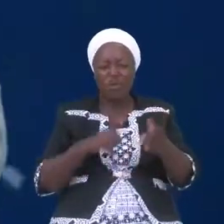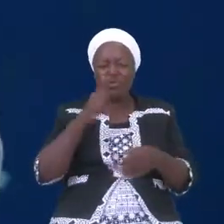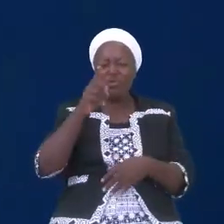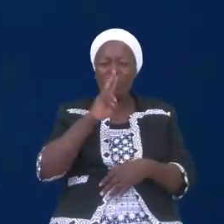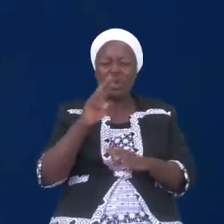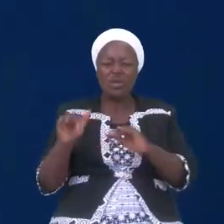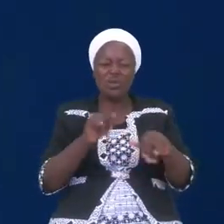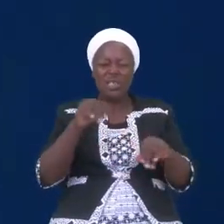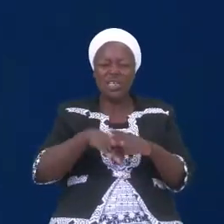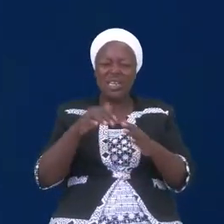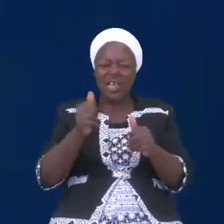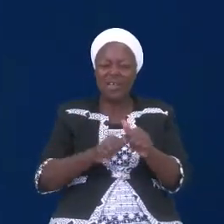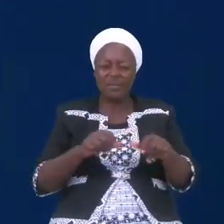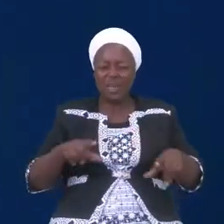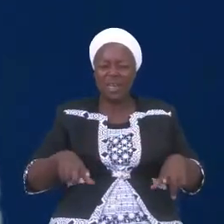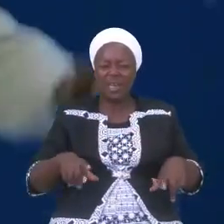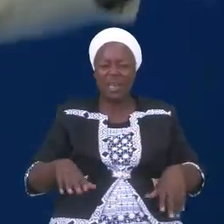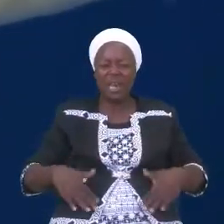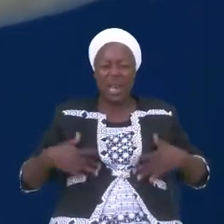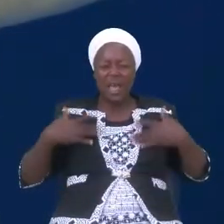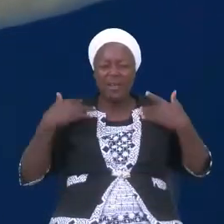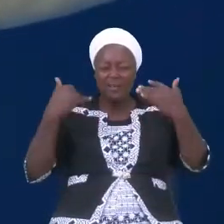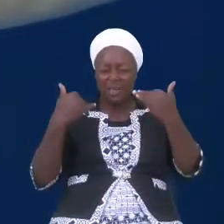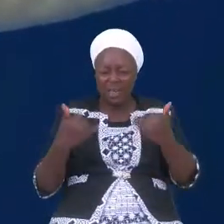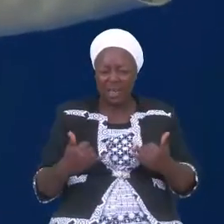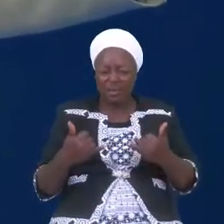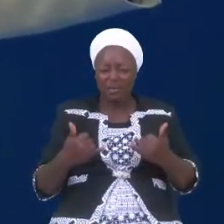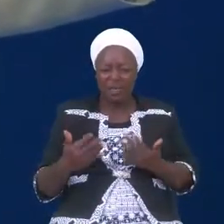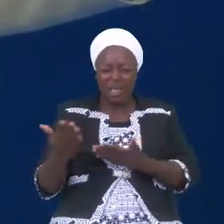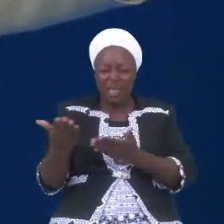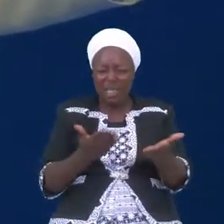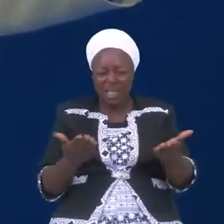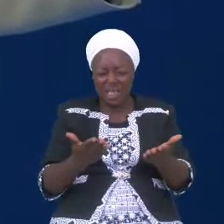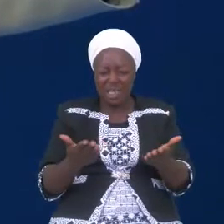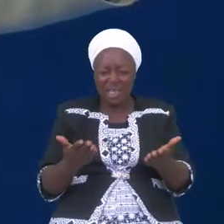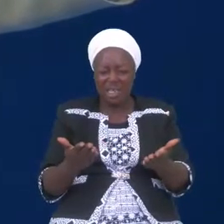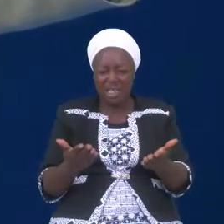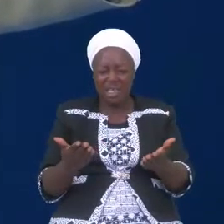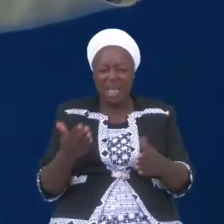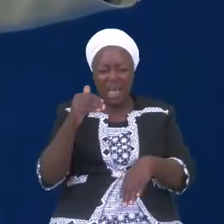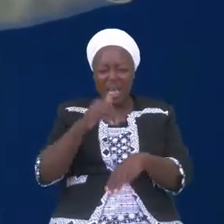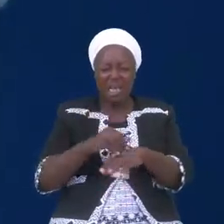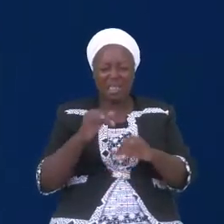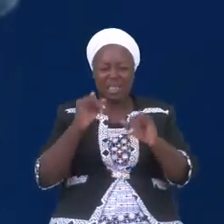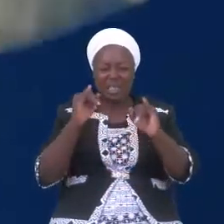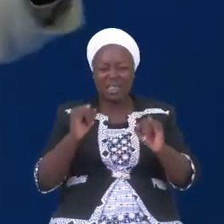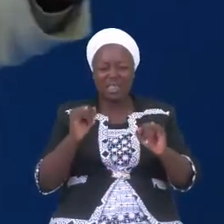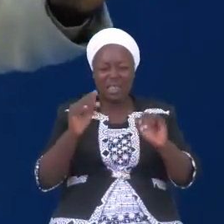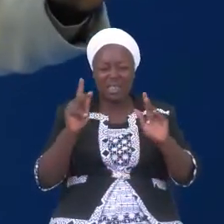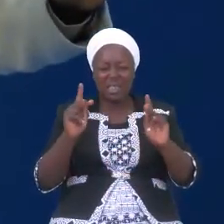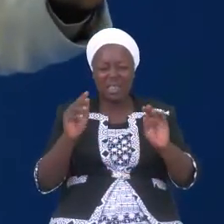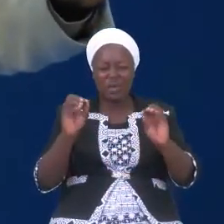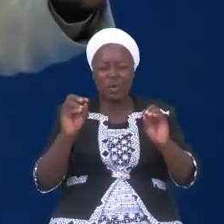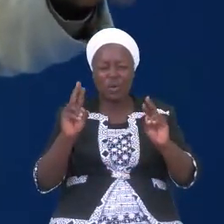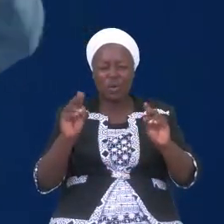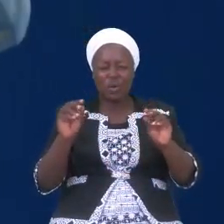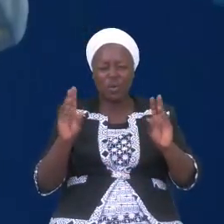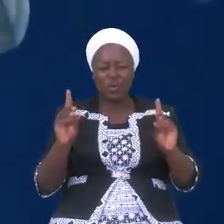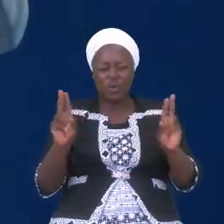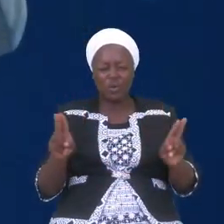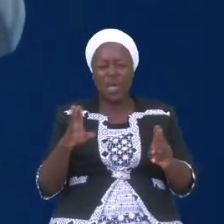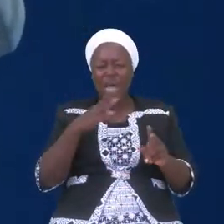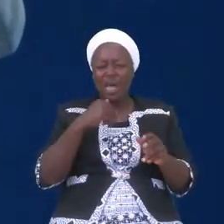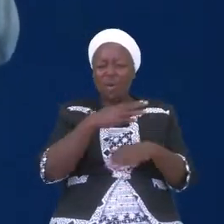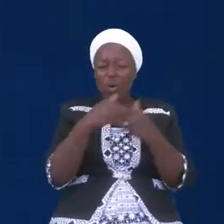every life right now. Here at the Alpha location, all over our country,